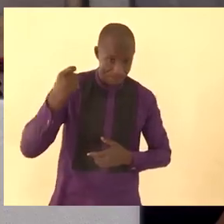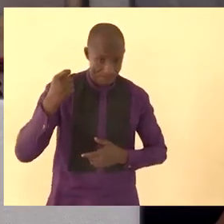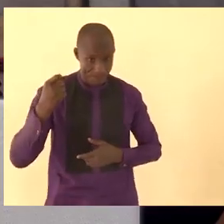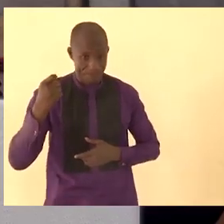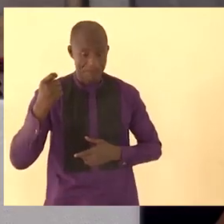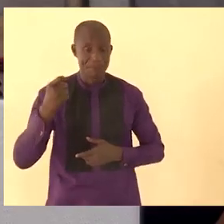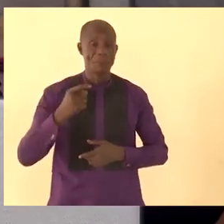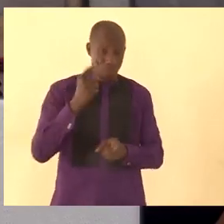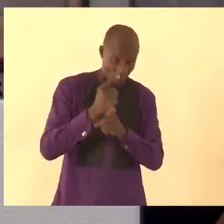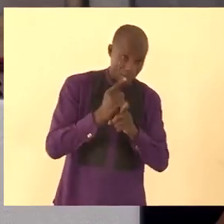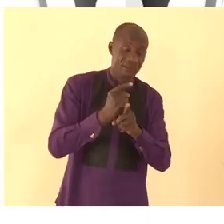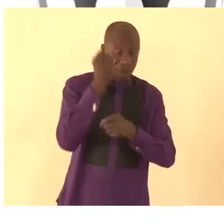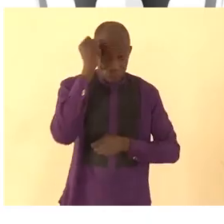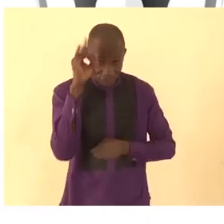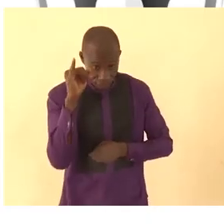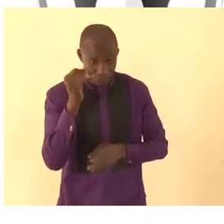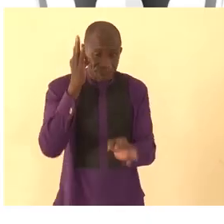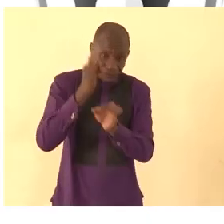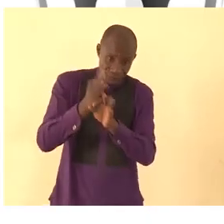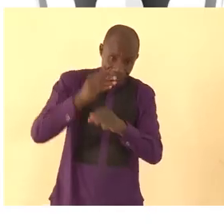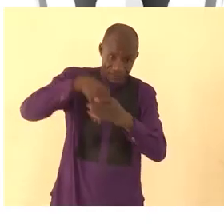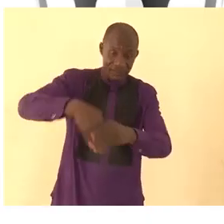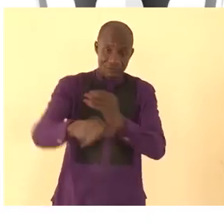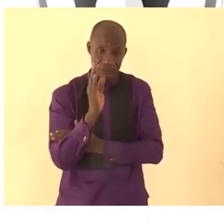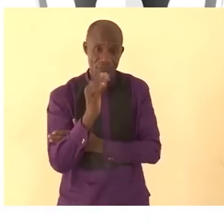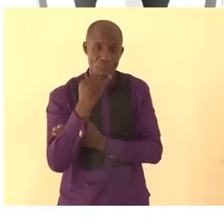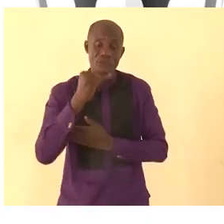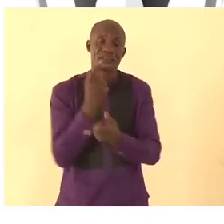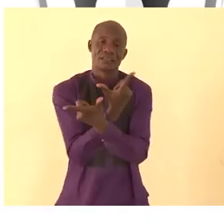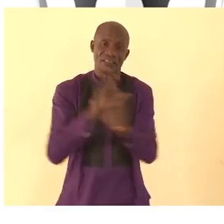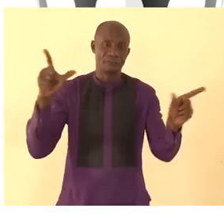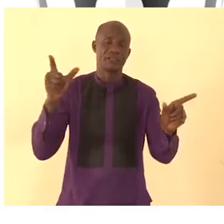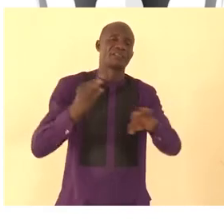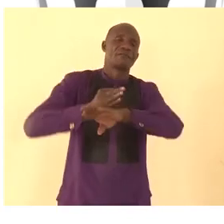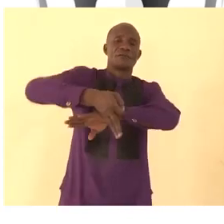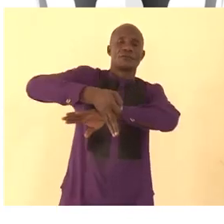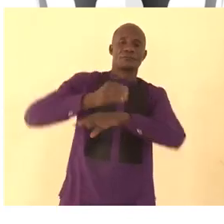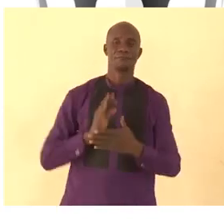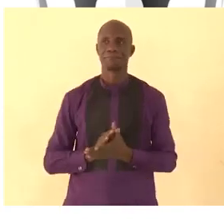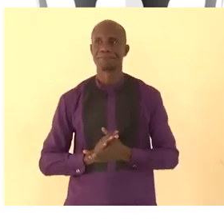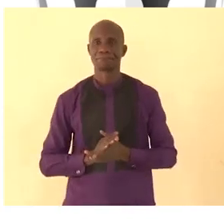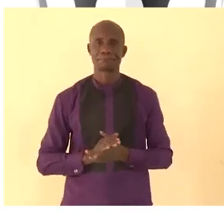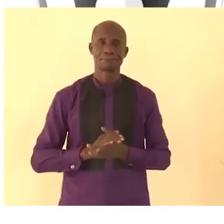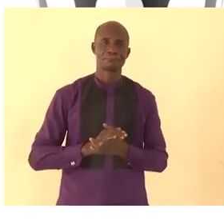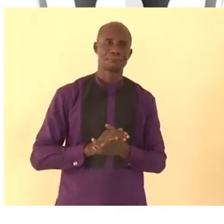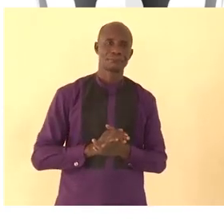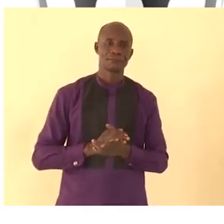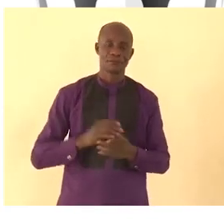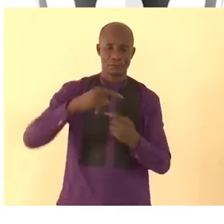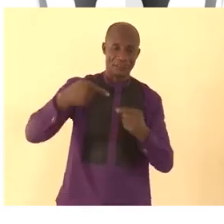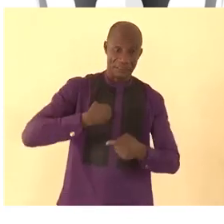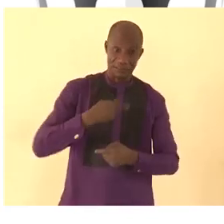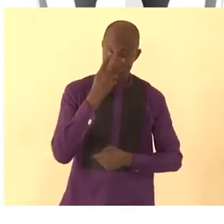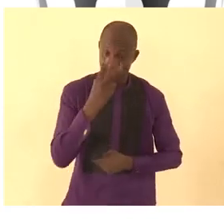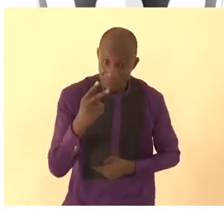Because properly understood, faith in God is a liberating force. When me I see